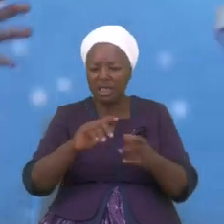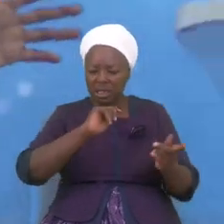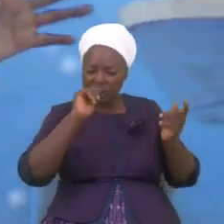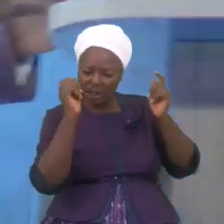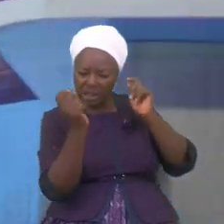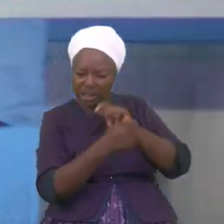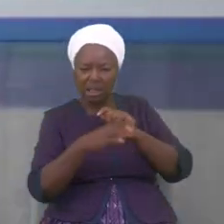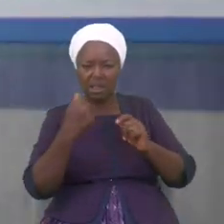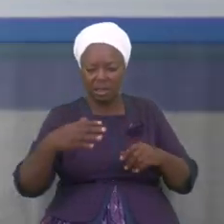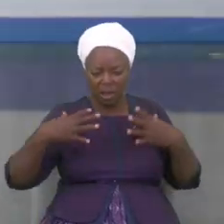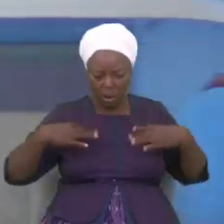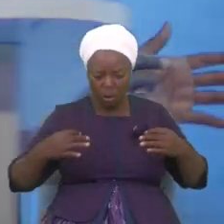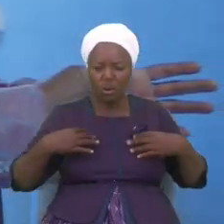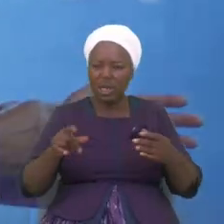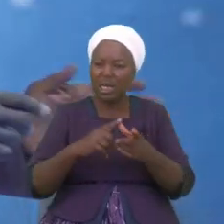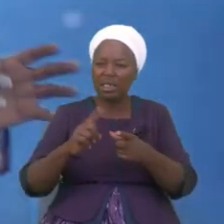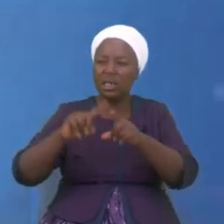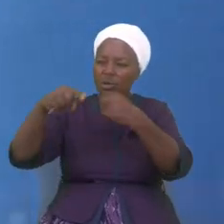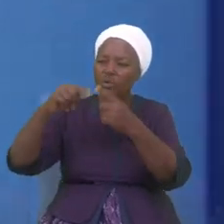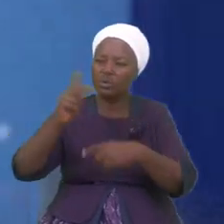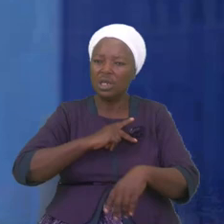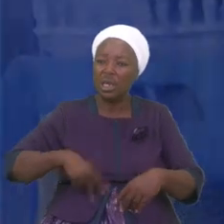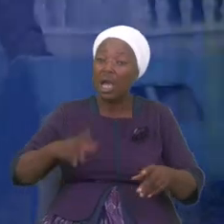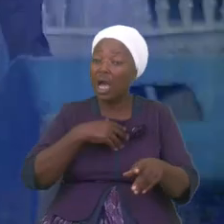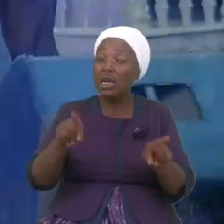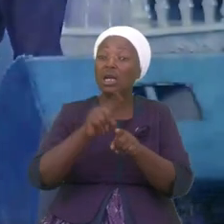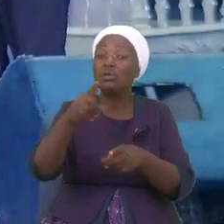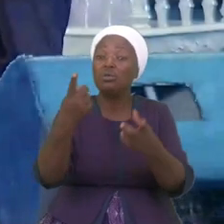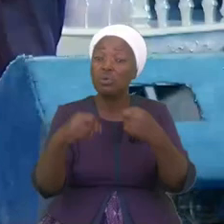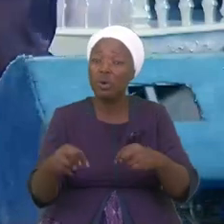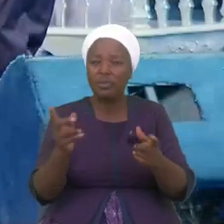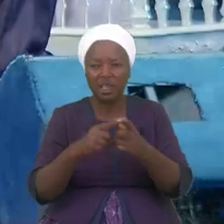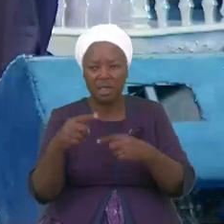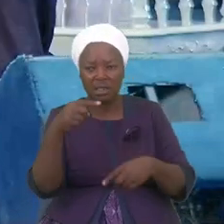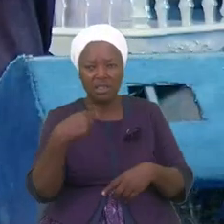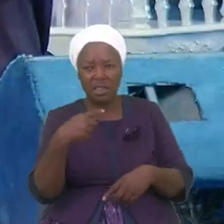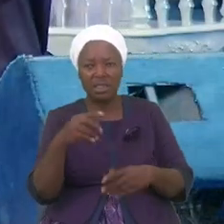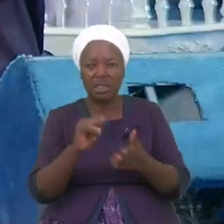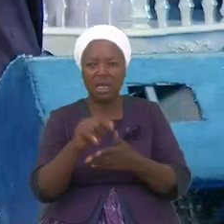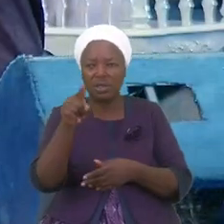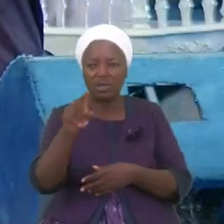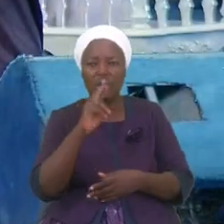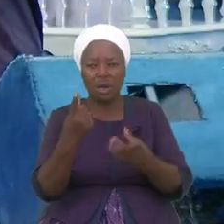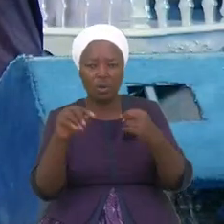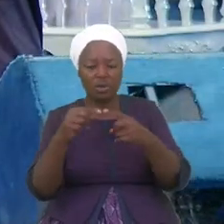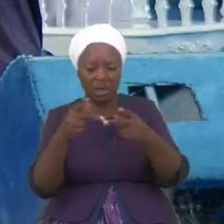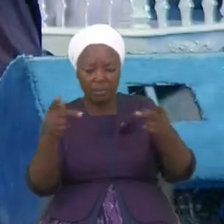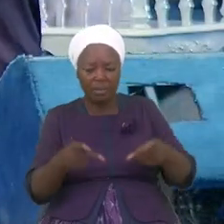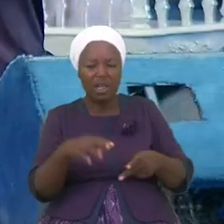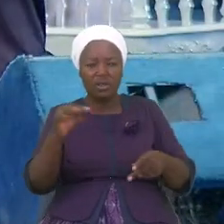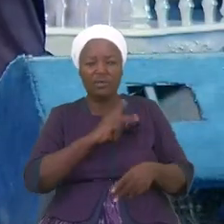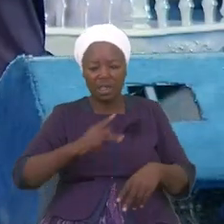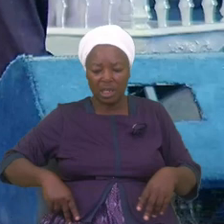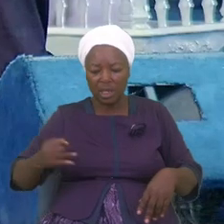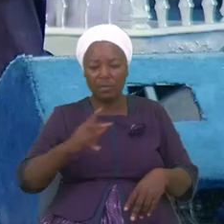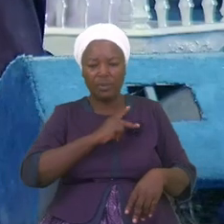was going to the king. And as you are coming, it says you are coming to the palace of the King of Kings and the Lord